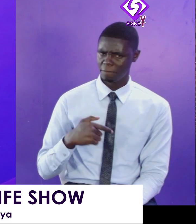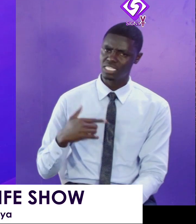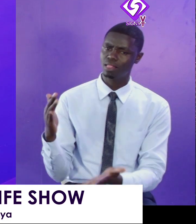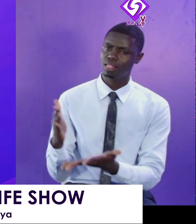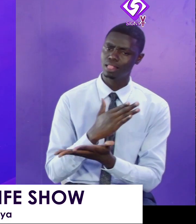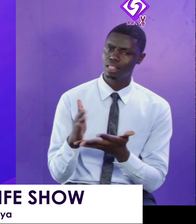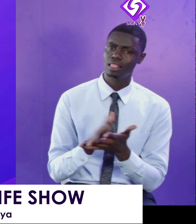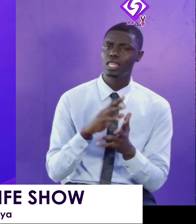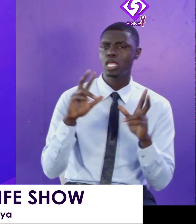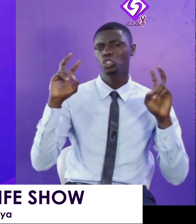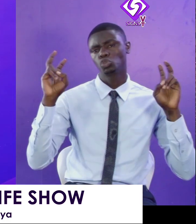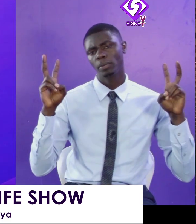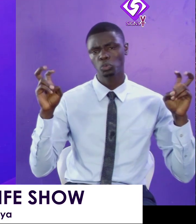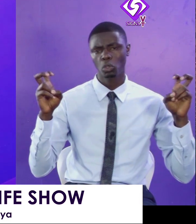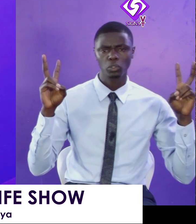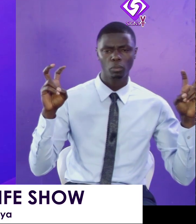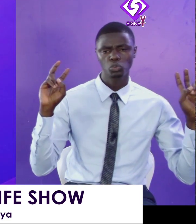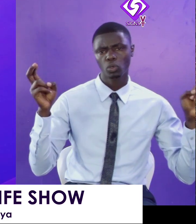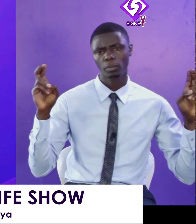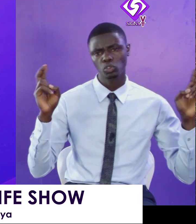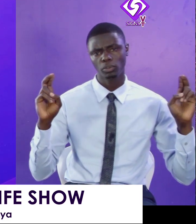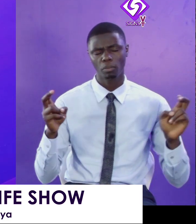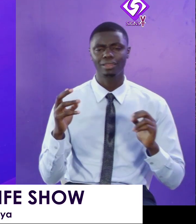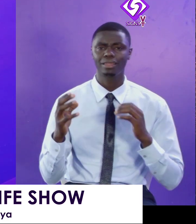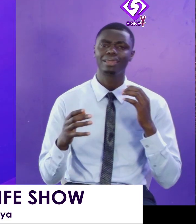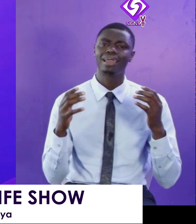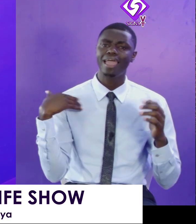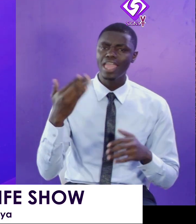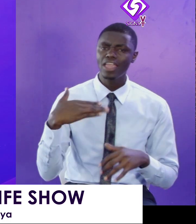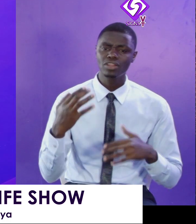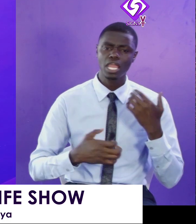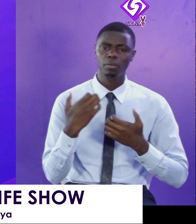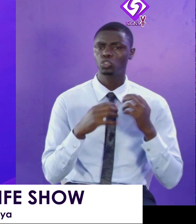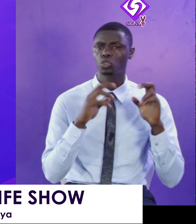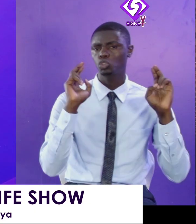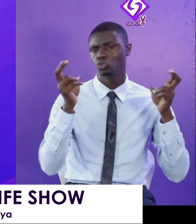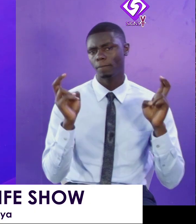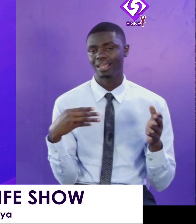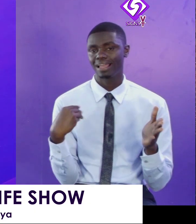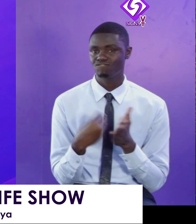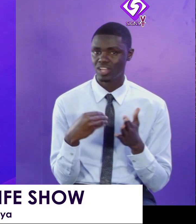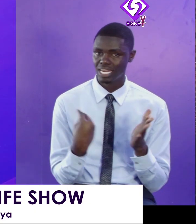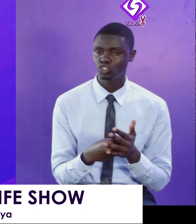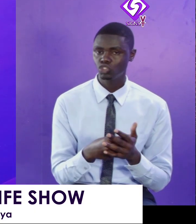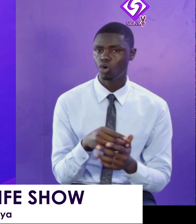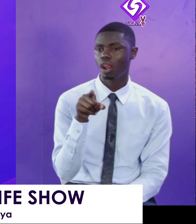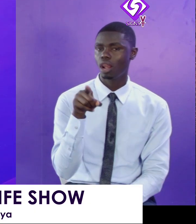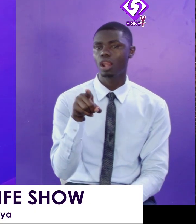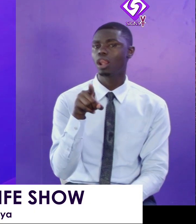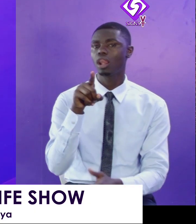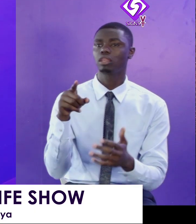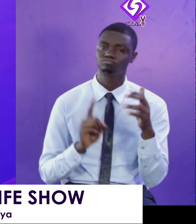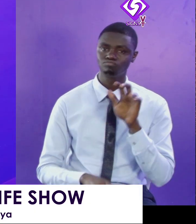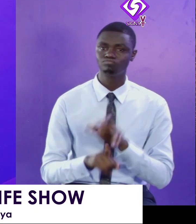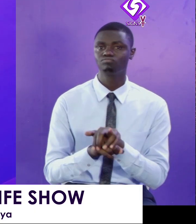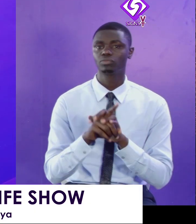these topics on this show, every emotional time, every emotional topic, the financial aspect always comes up.